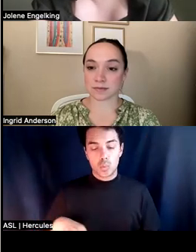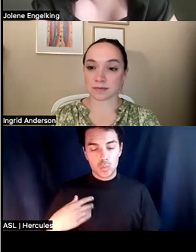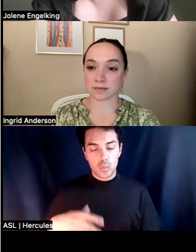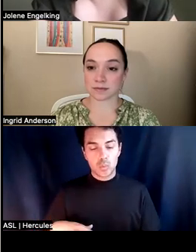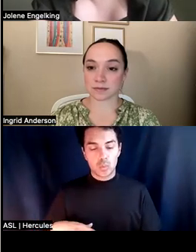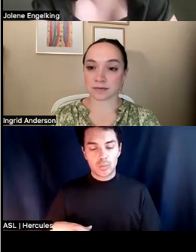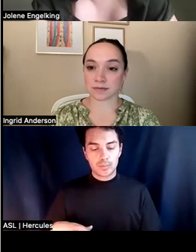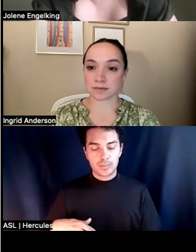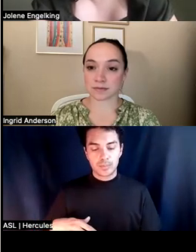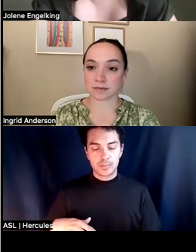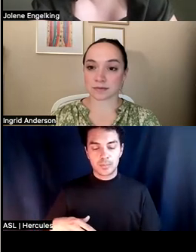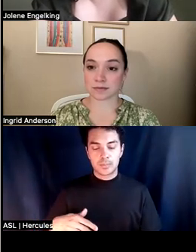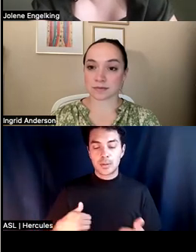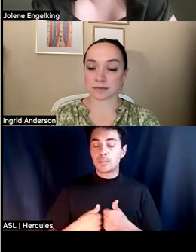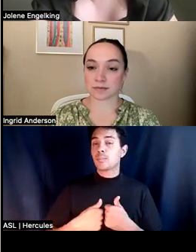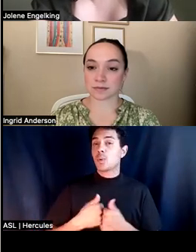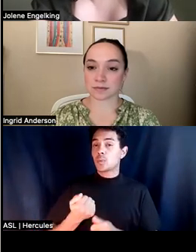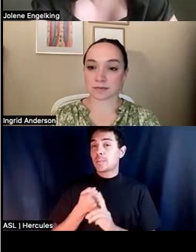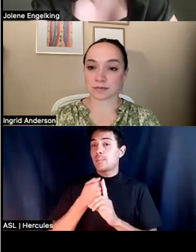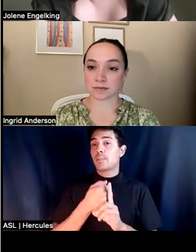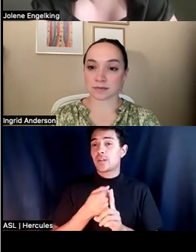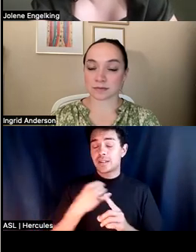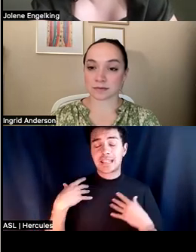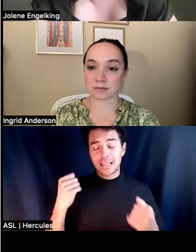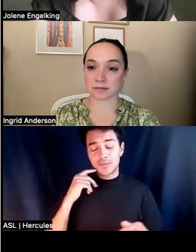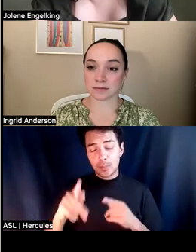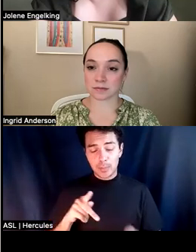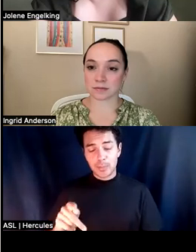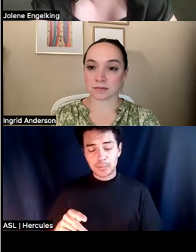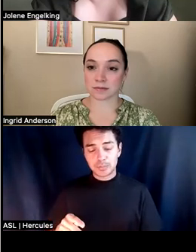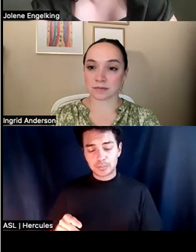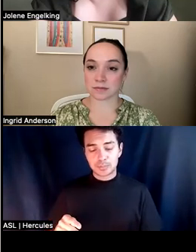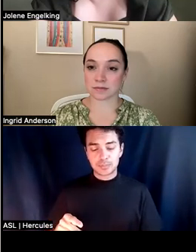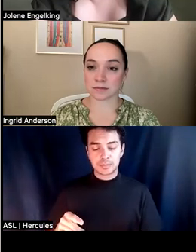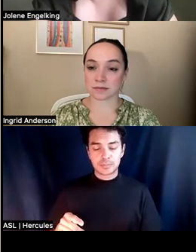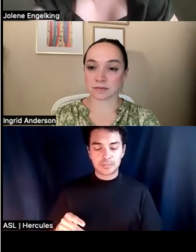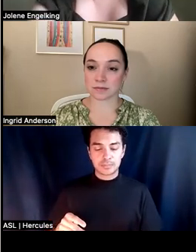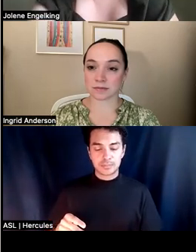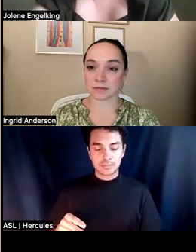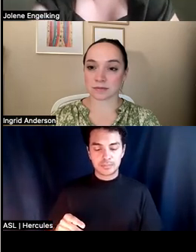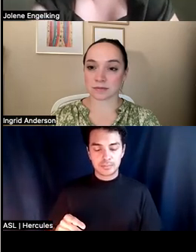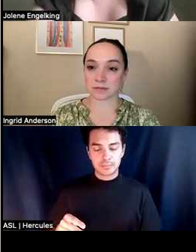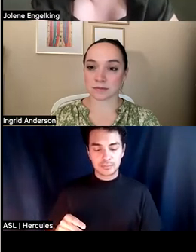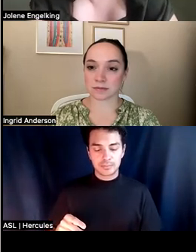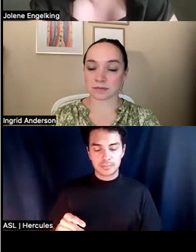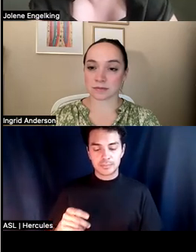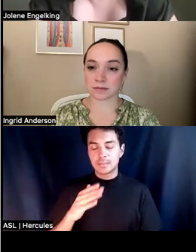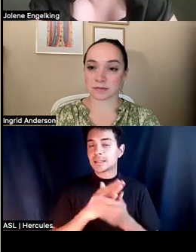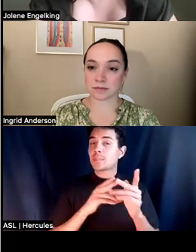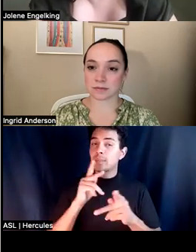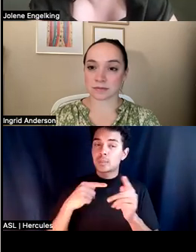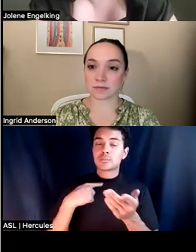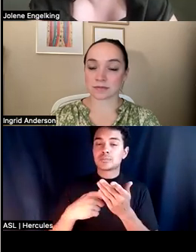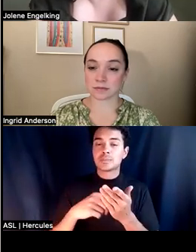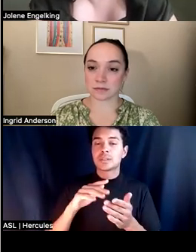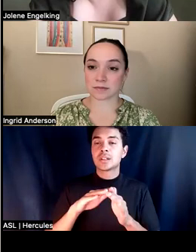most healing and most impactful for some folks. I've been talking to some people who are at, community child advocacy